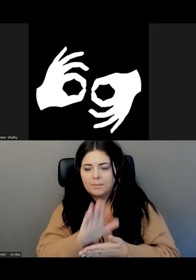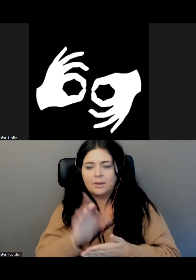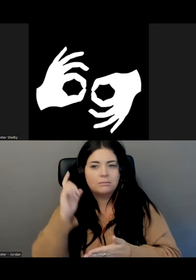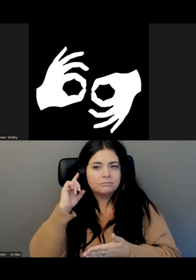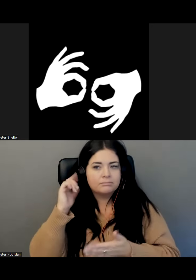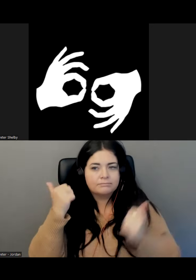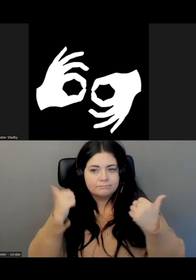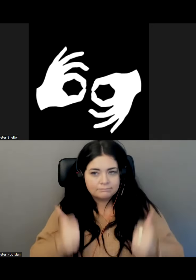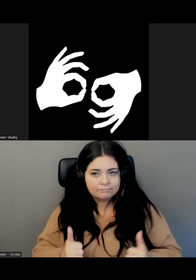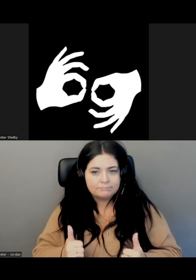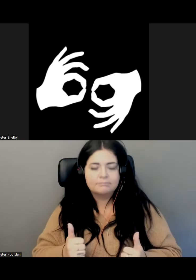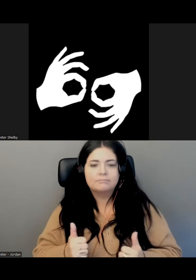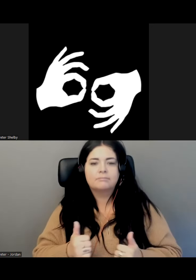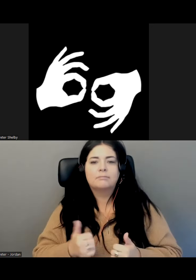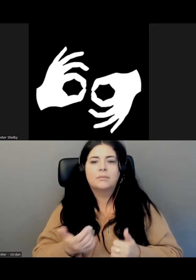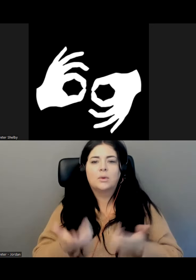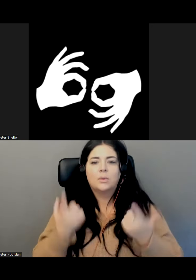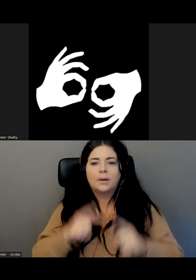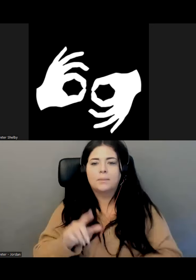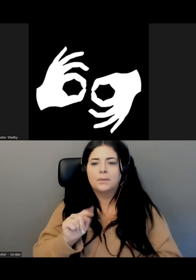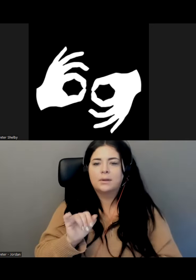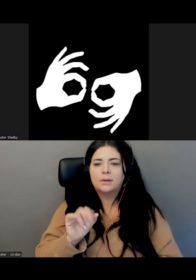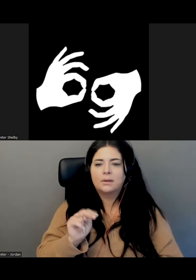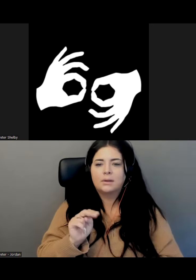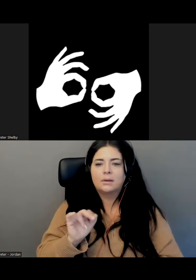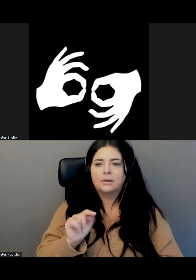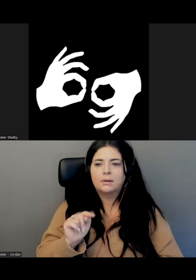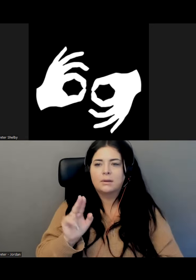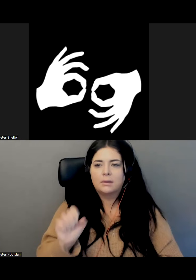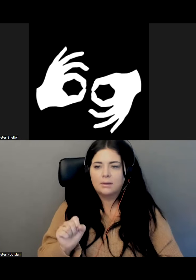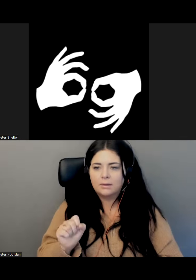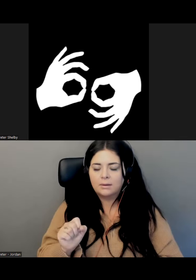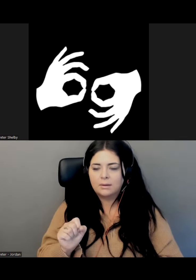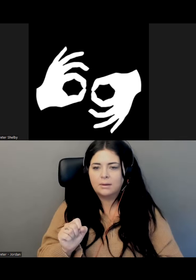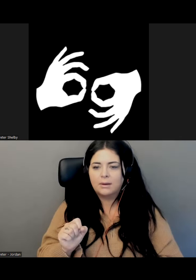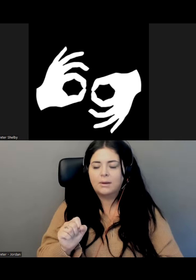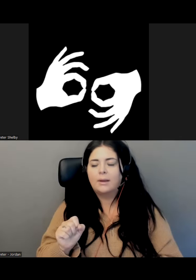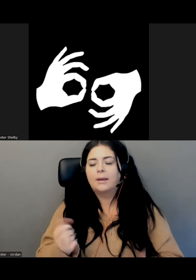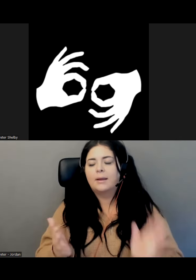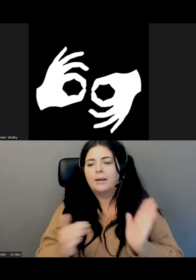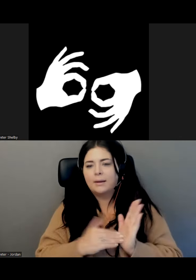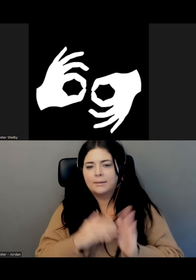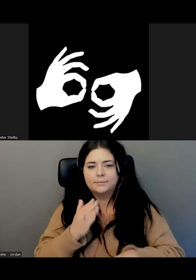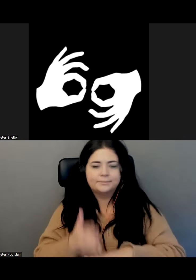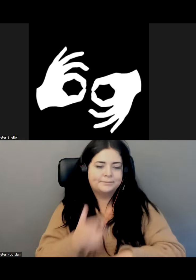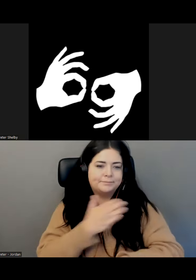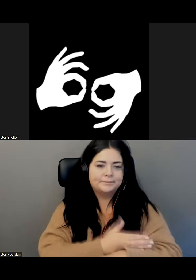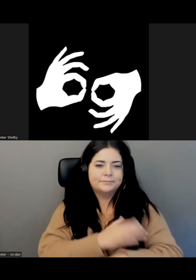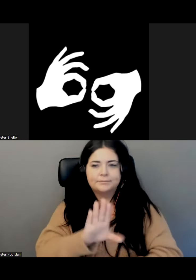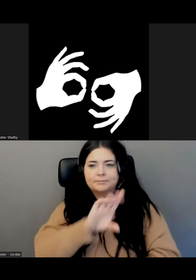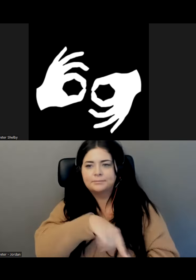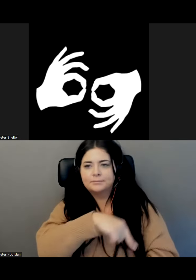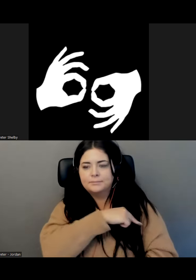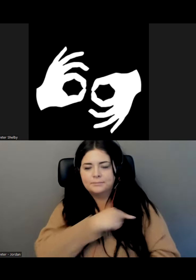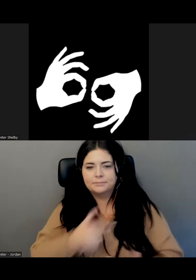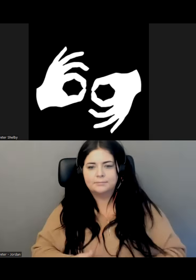loss, manage their tinnitus, and really improve the overall quality of their life as a part of the hearing